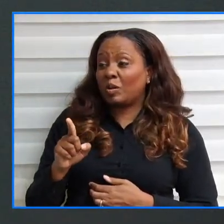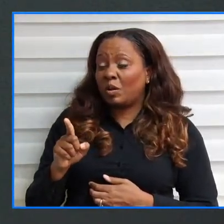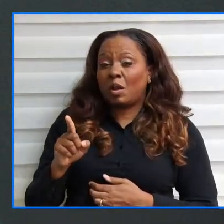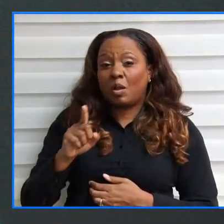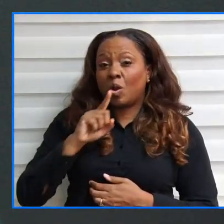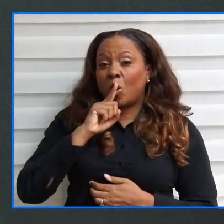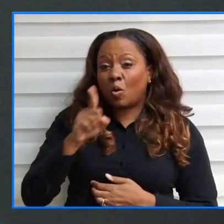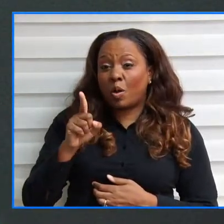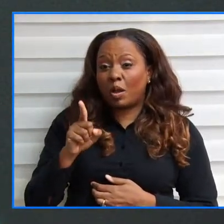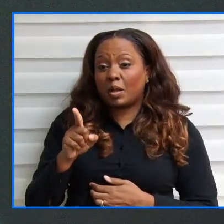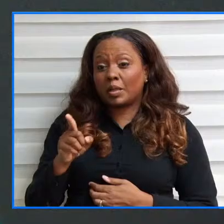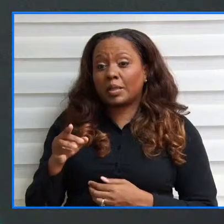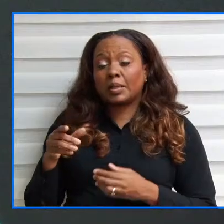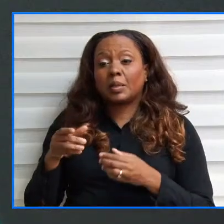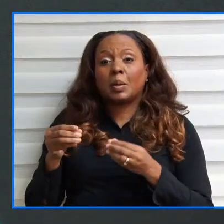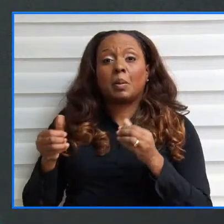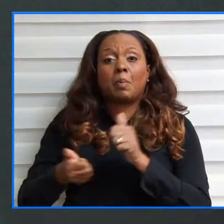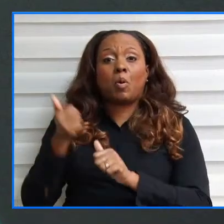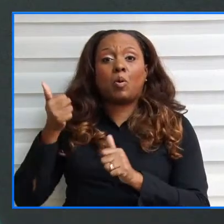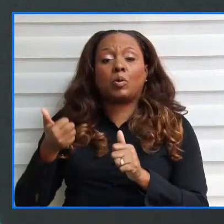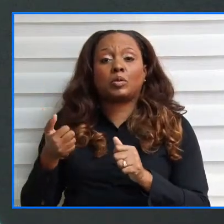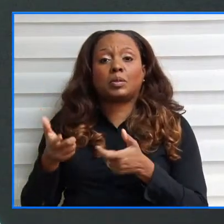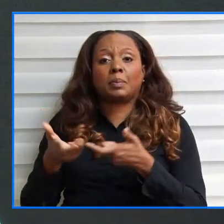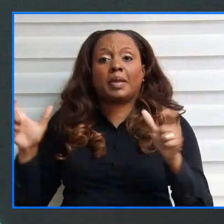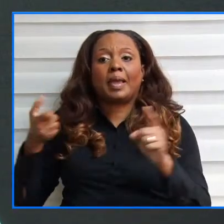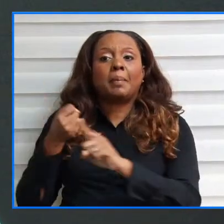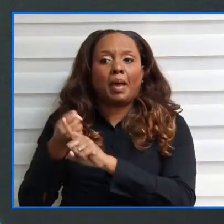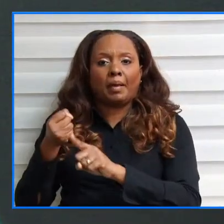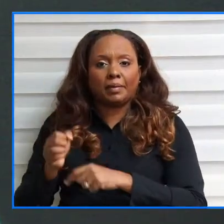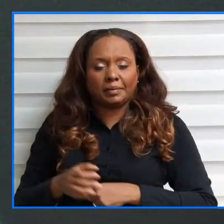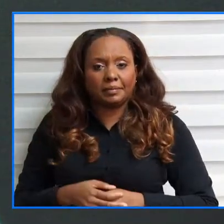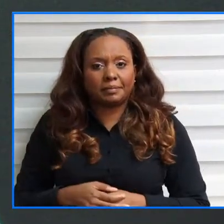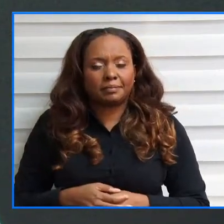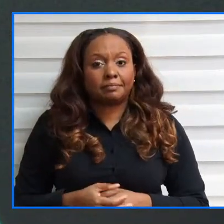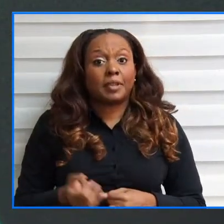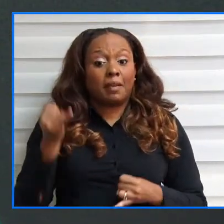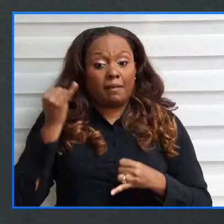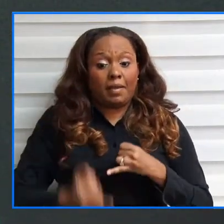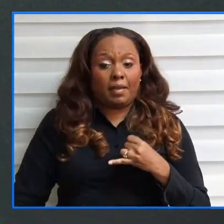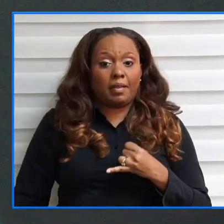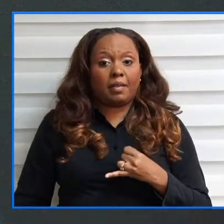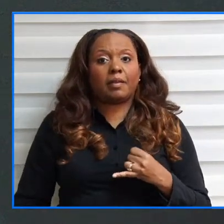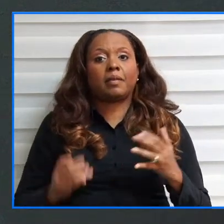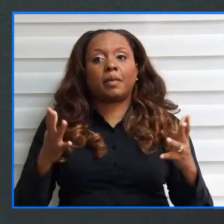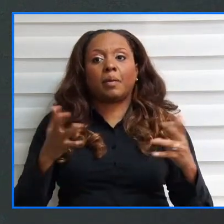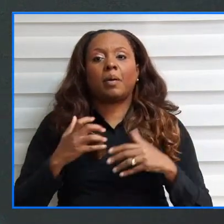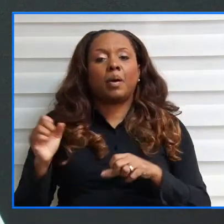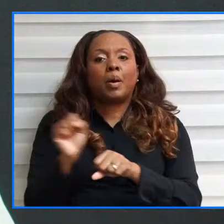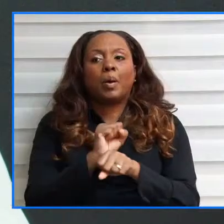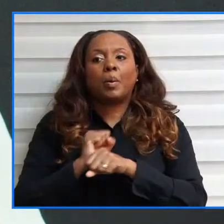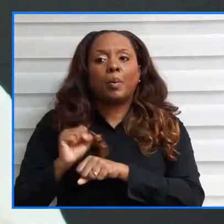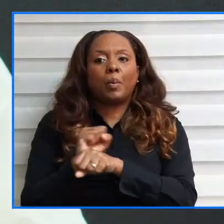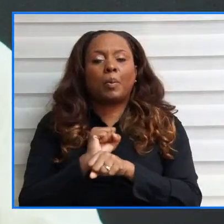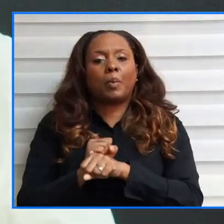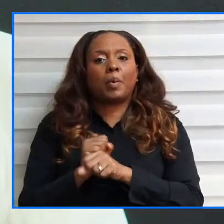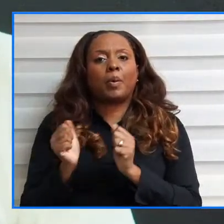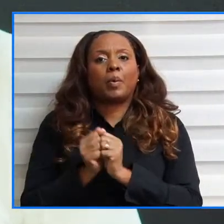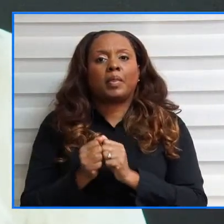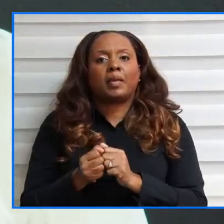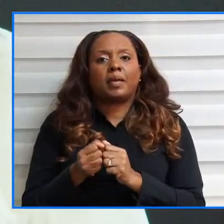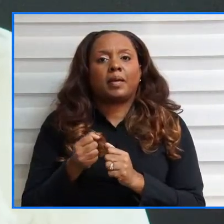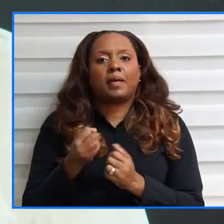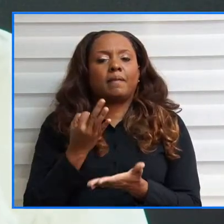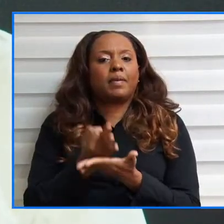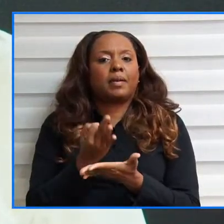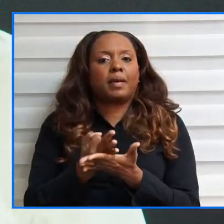today. Finally, sir, the ability for us to work as well in the reform of the international financial institutions